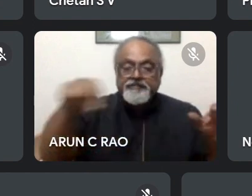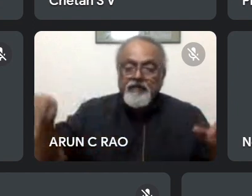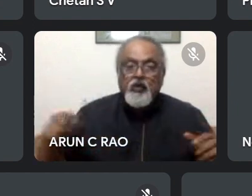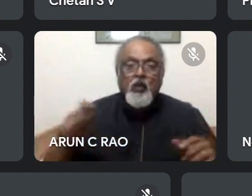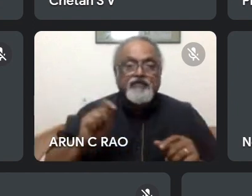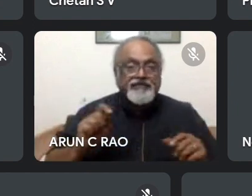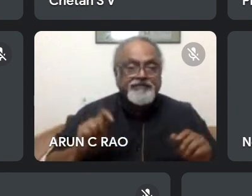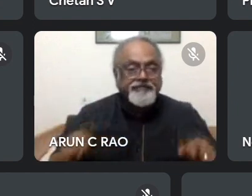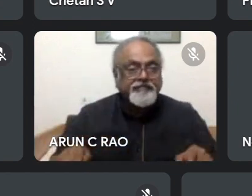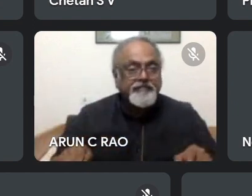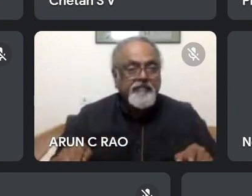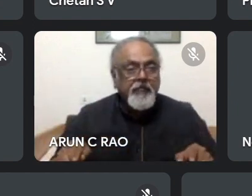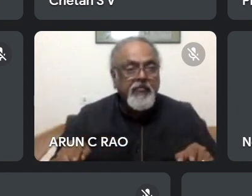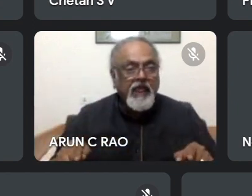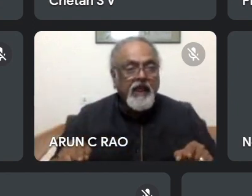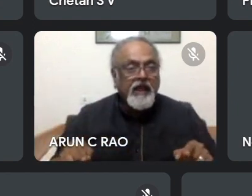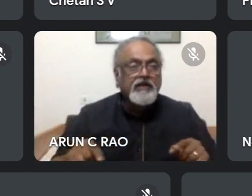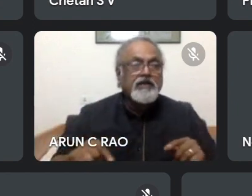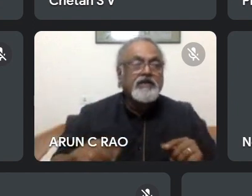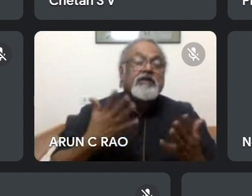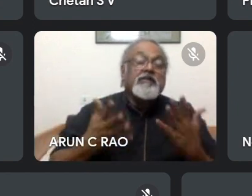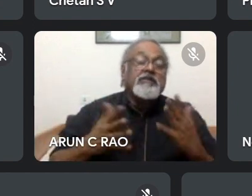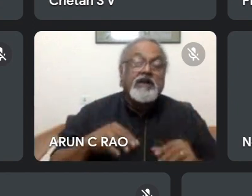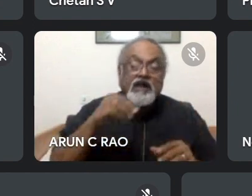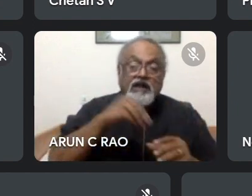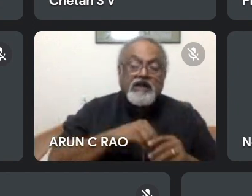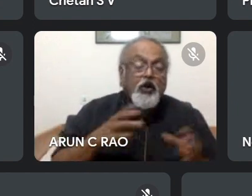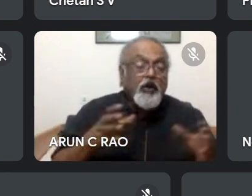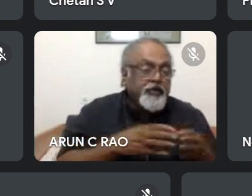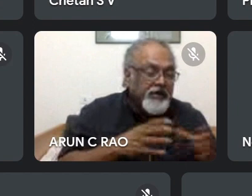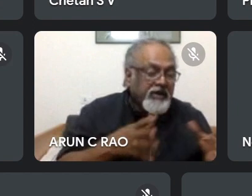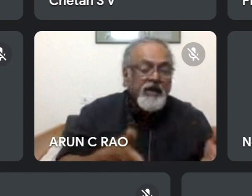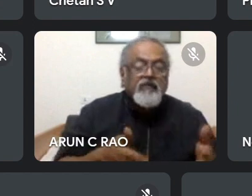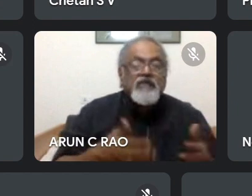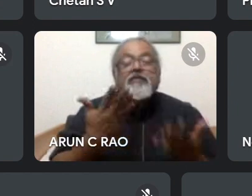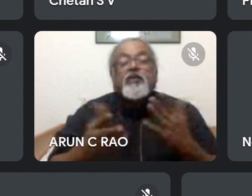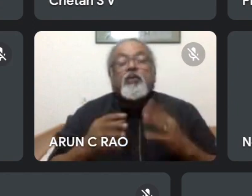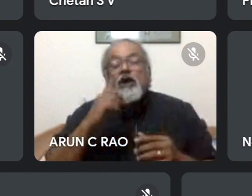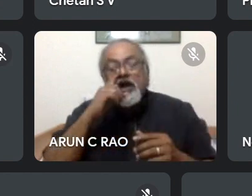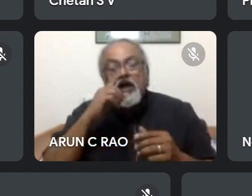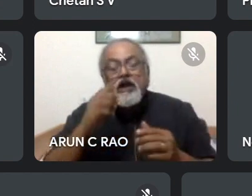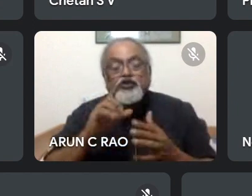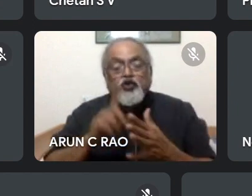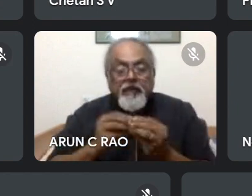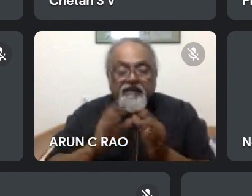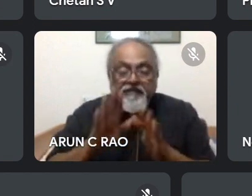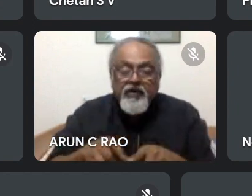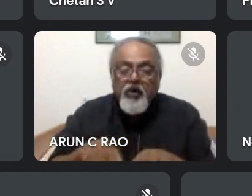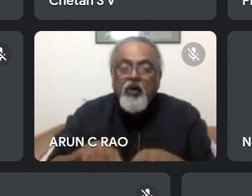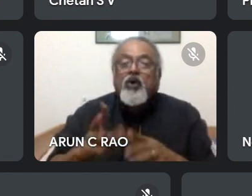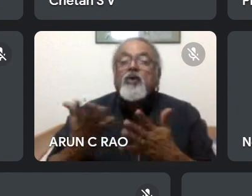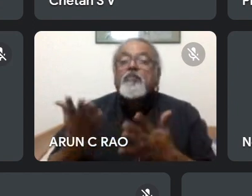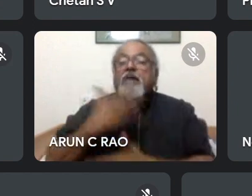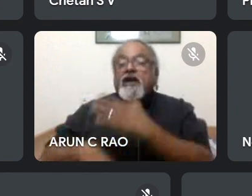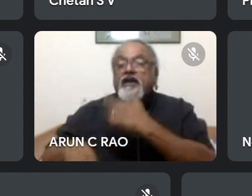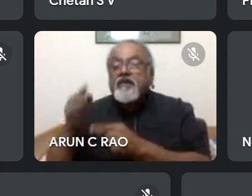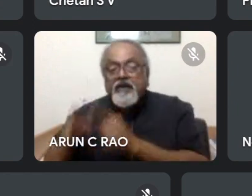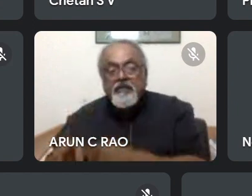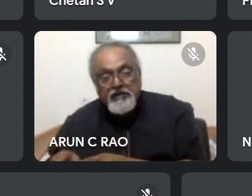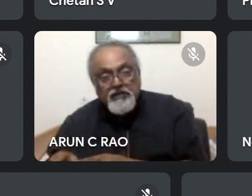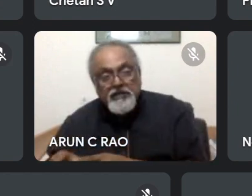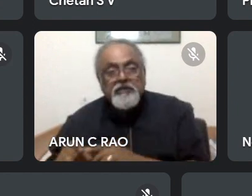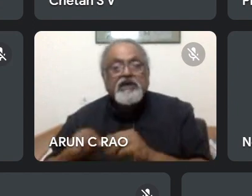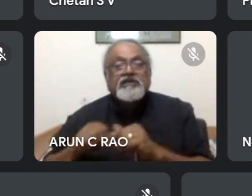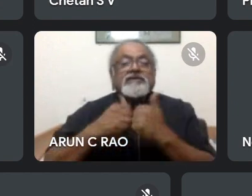be a women employee, it could be someone within the community, it could be someone who has a disability, or at times could be an ally as